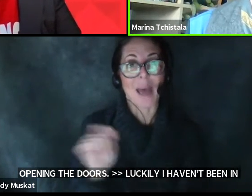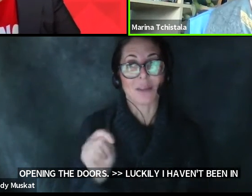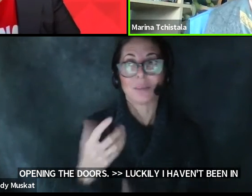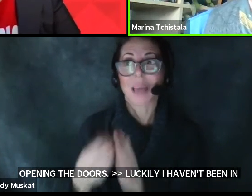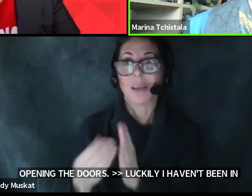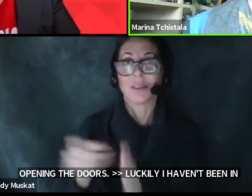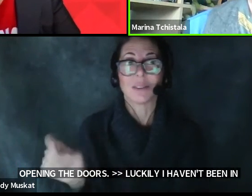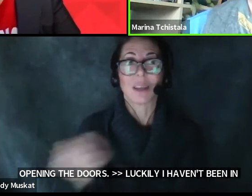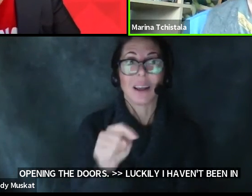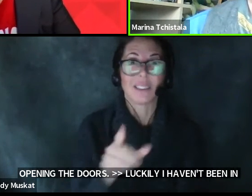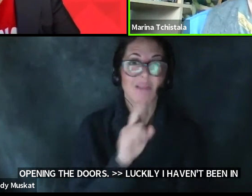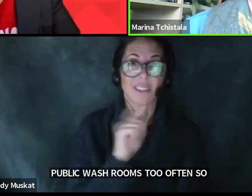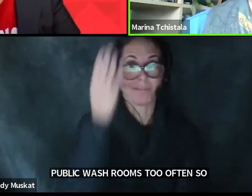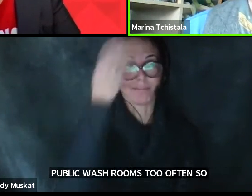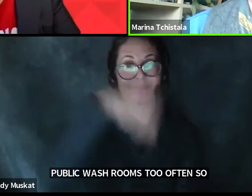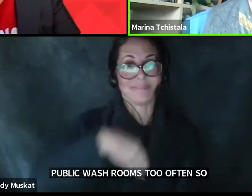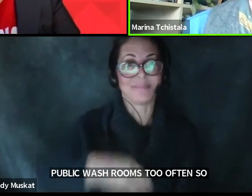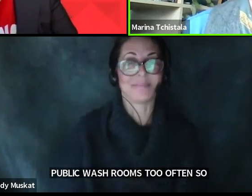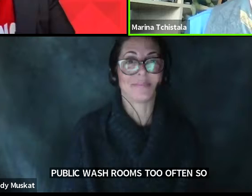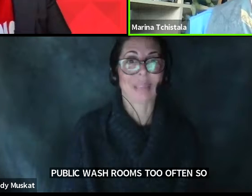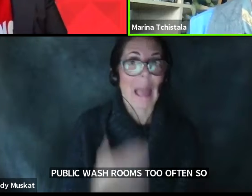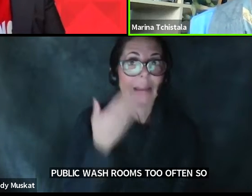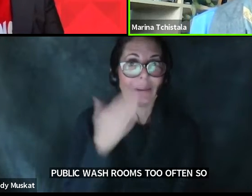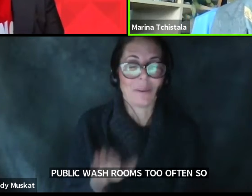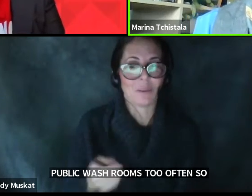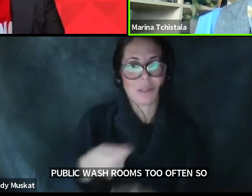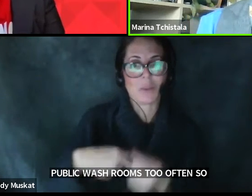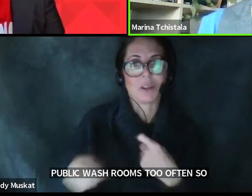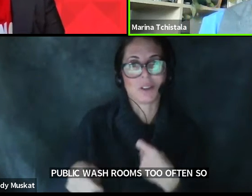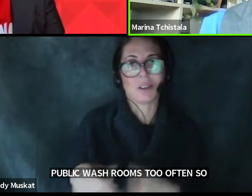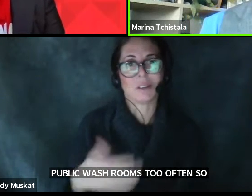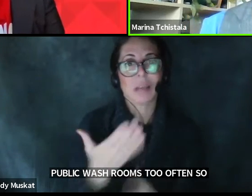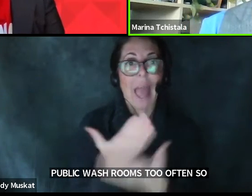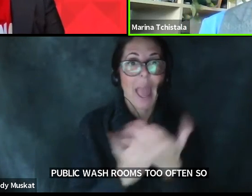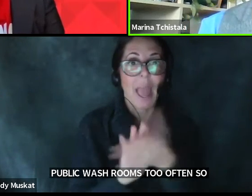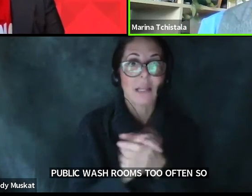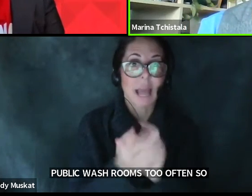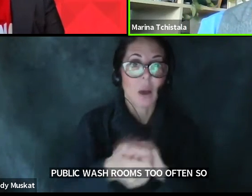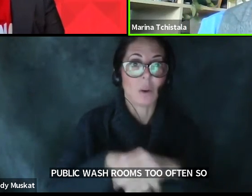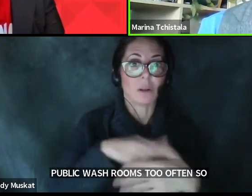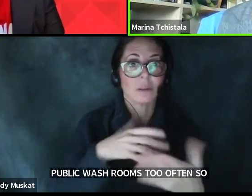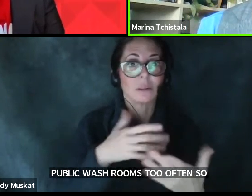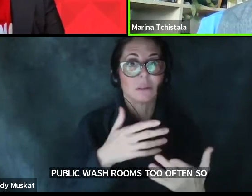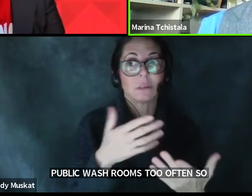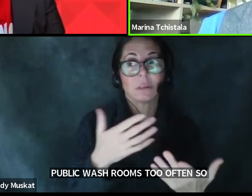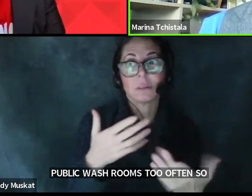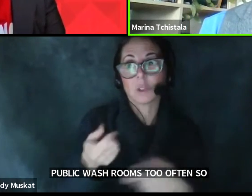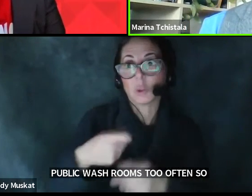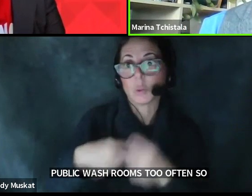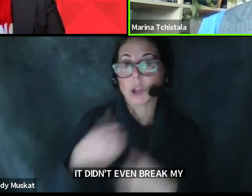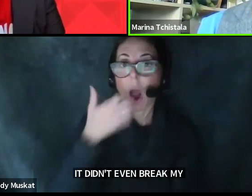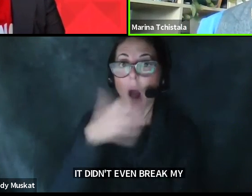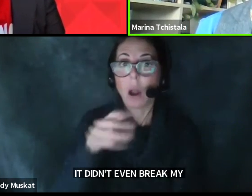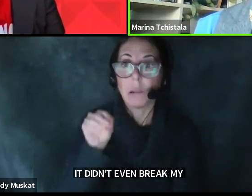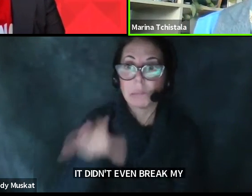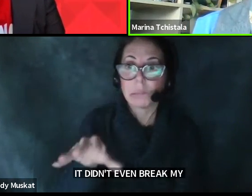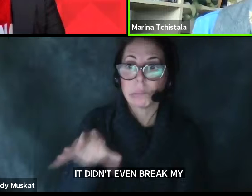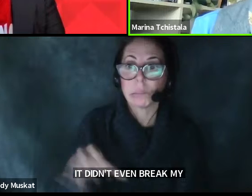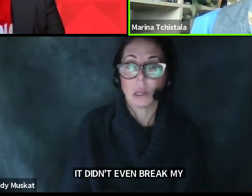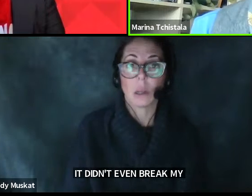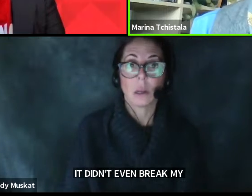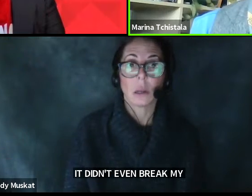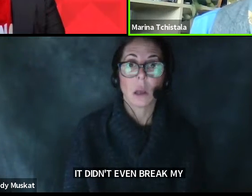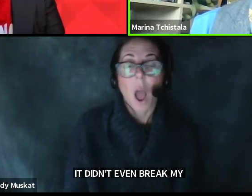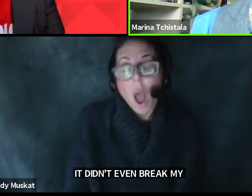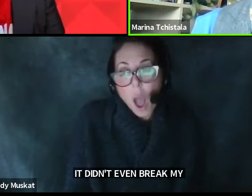my attention that it's been switched. As far as I remember, I saw paper towels, and I do like